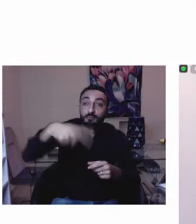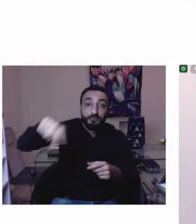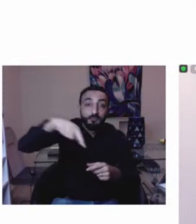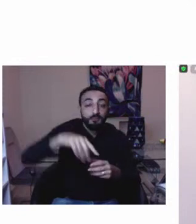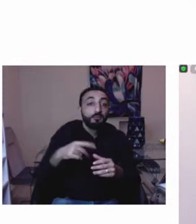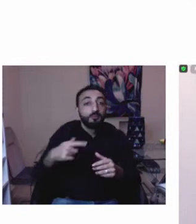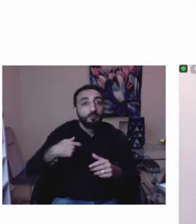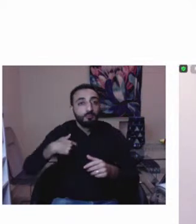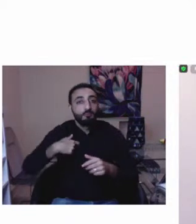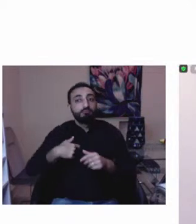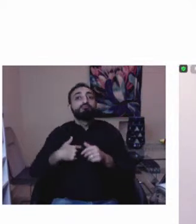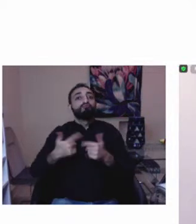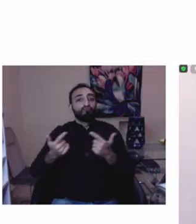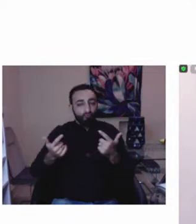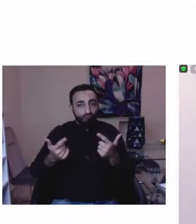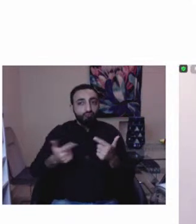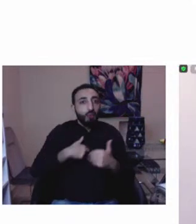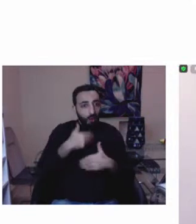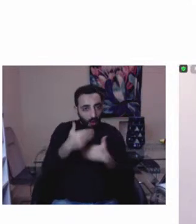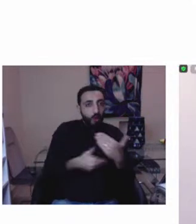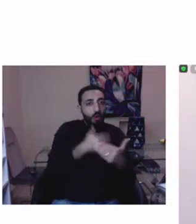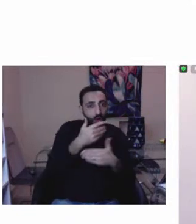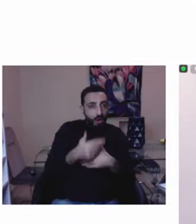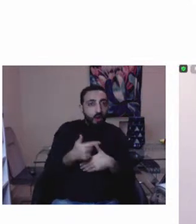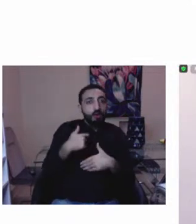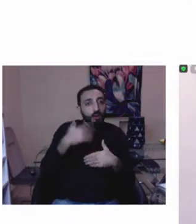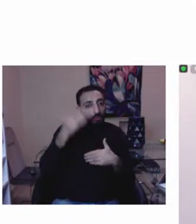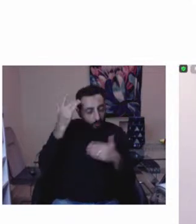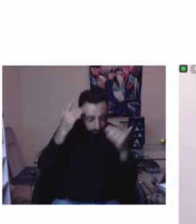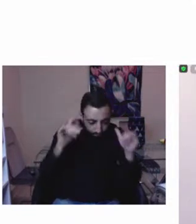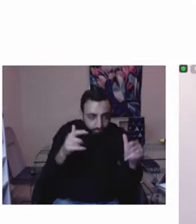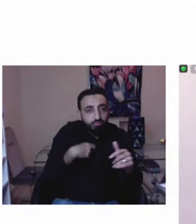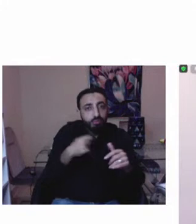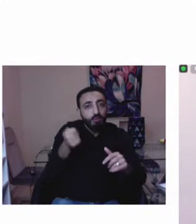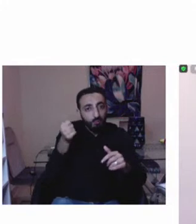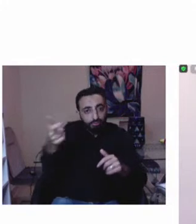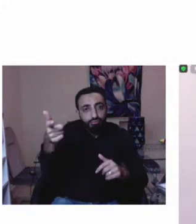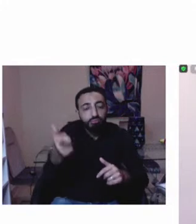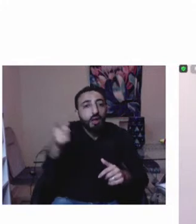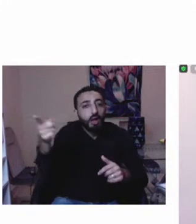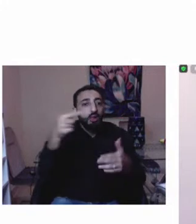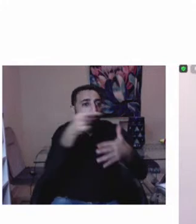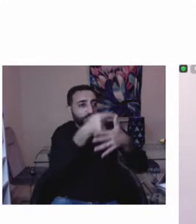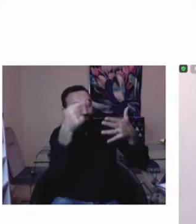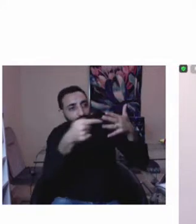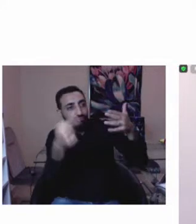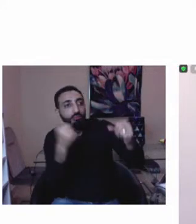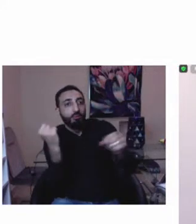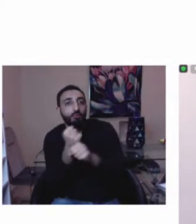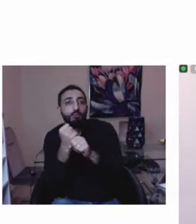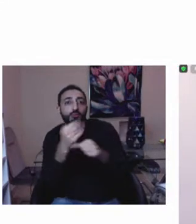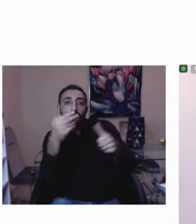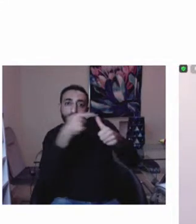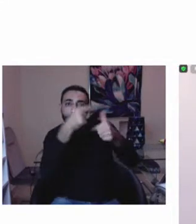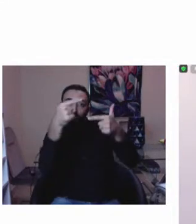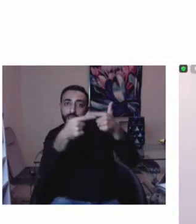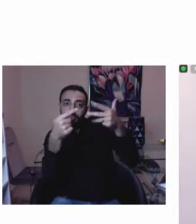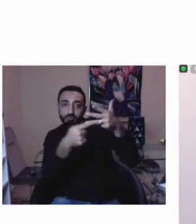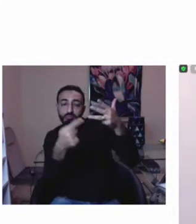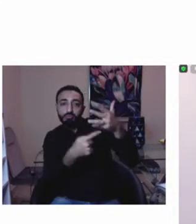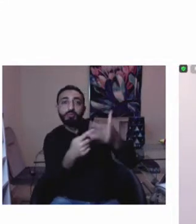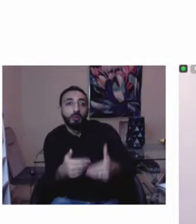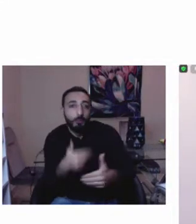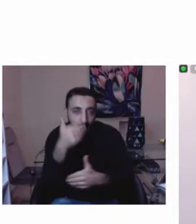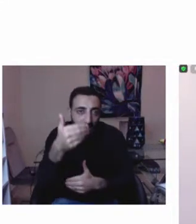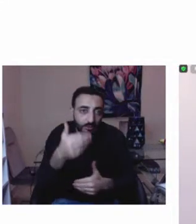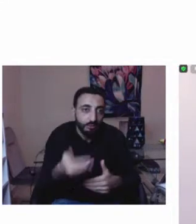and ensure that not just the quantity, but the quality of financing can be tracked to see how programs